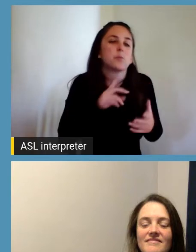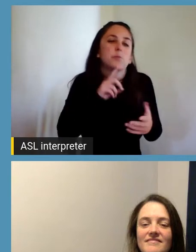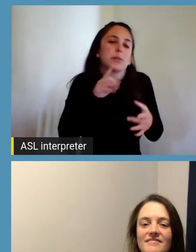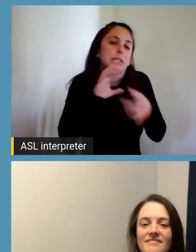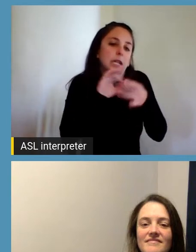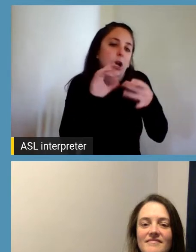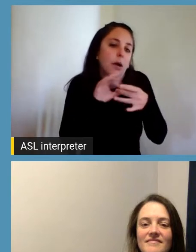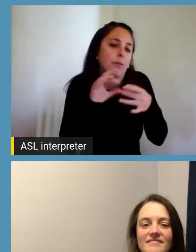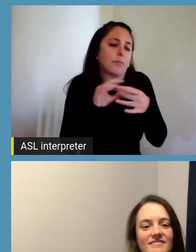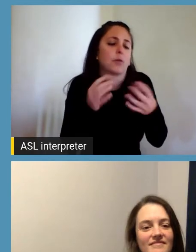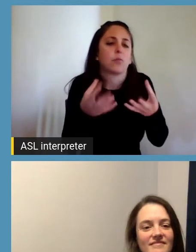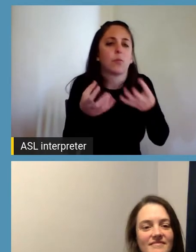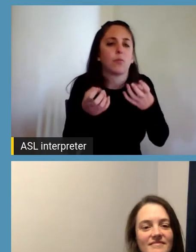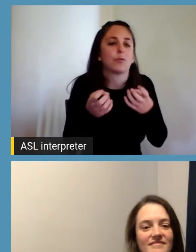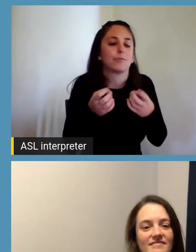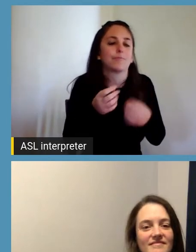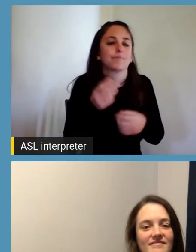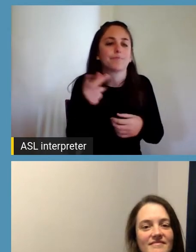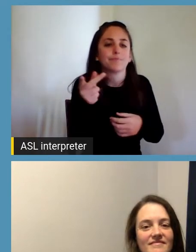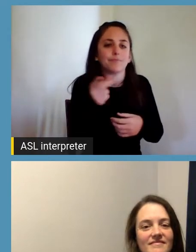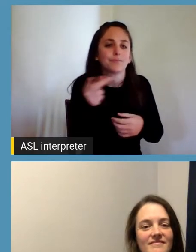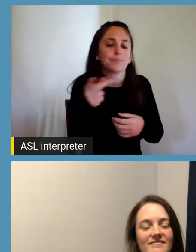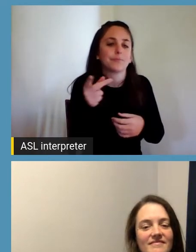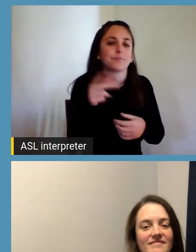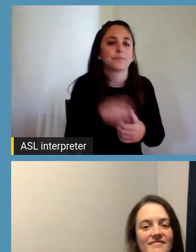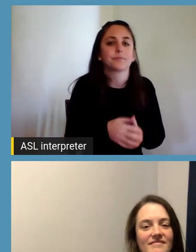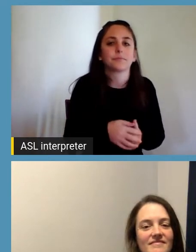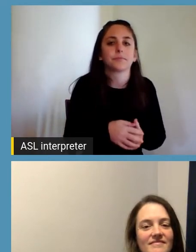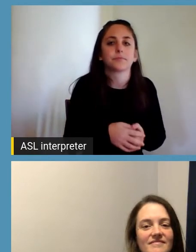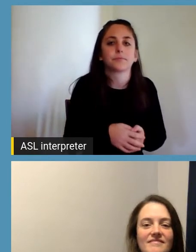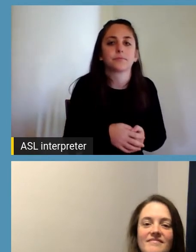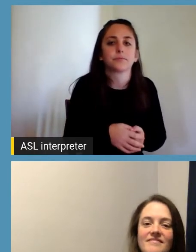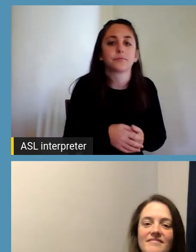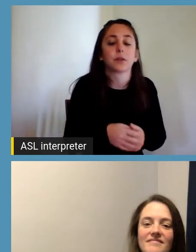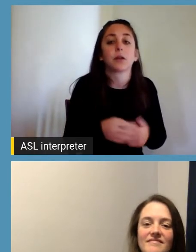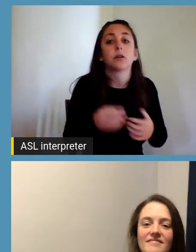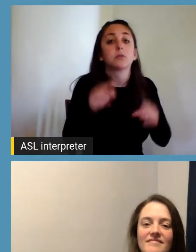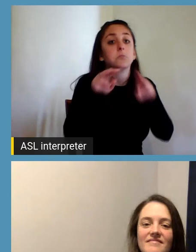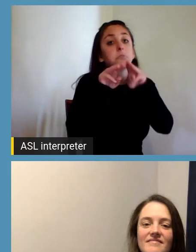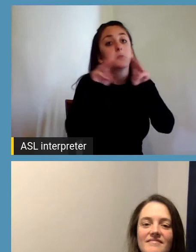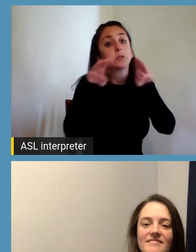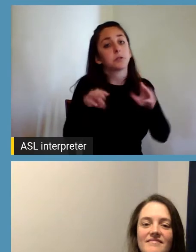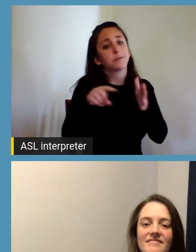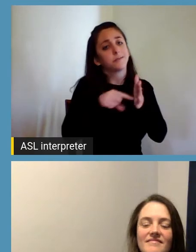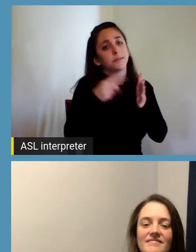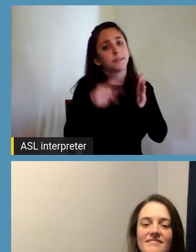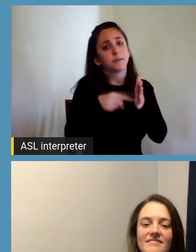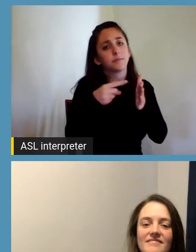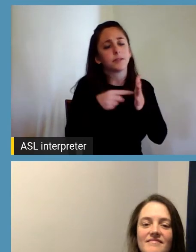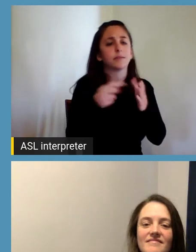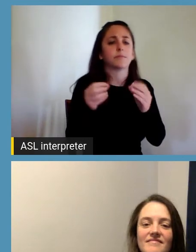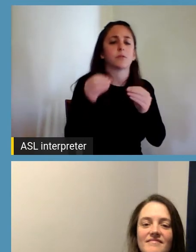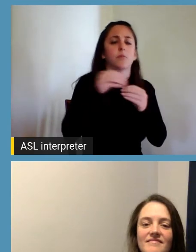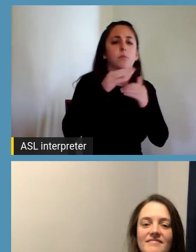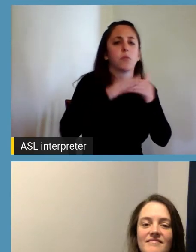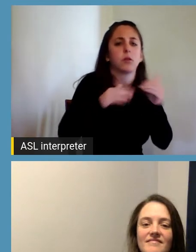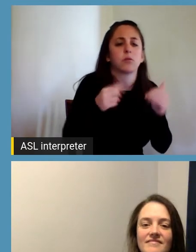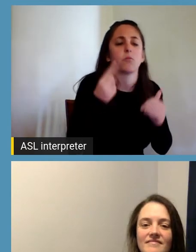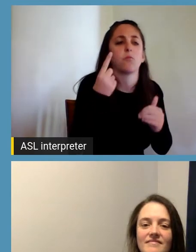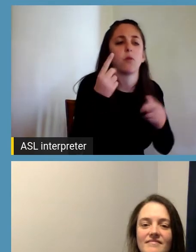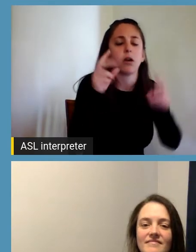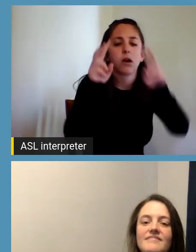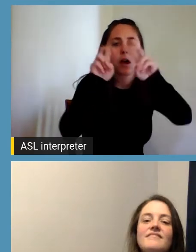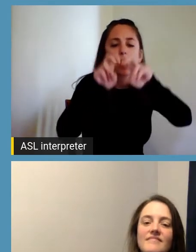hear your thoughts on this. Sometimes in museums, we have, more than one person analyzing data or